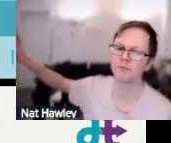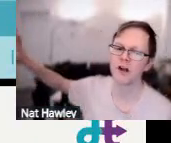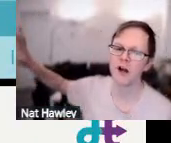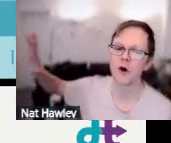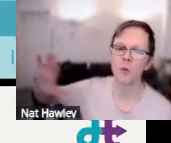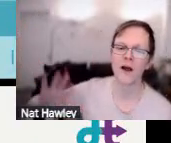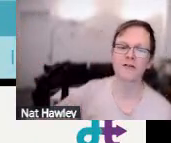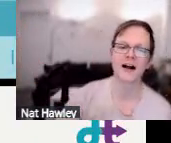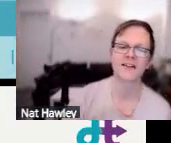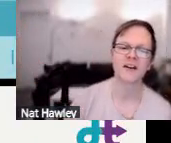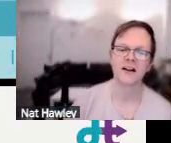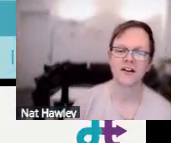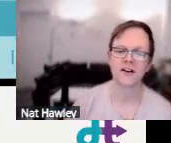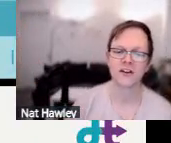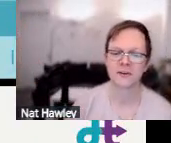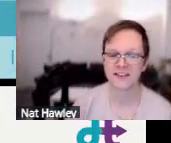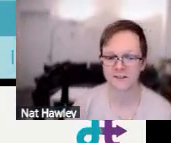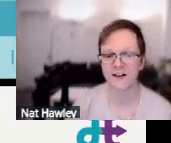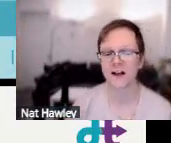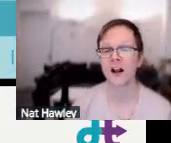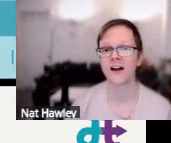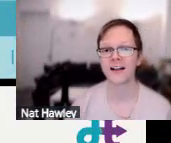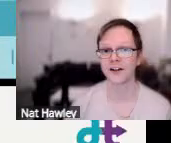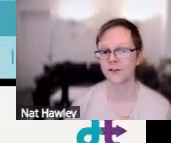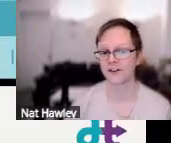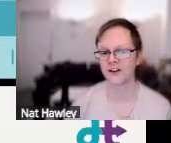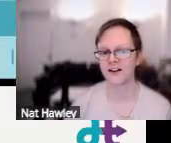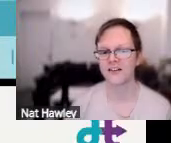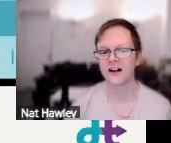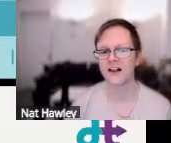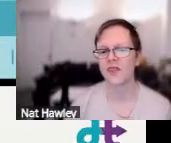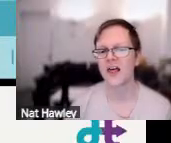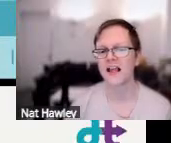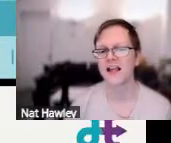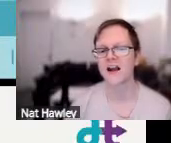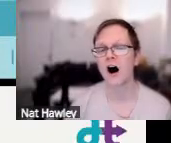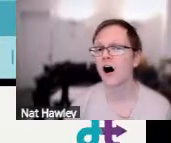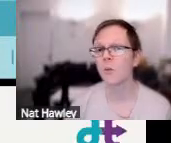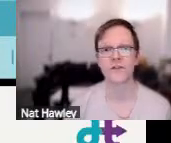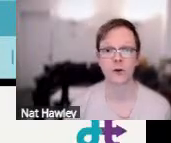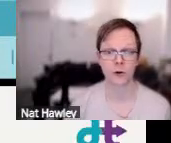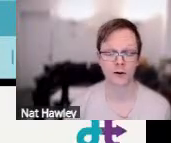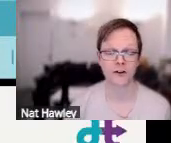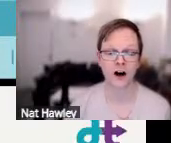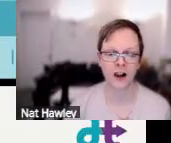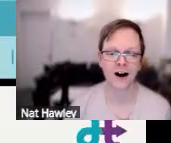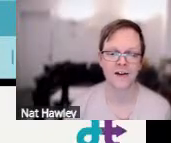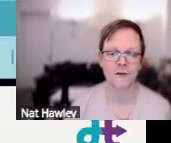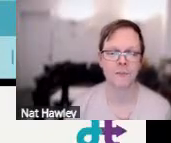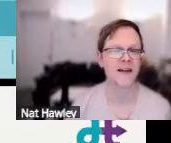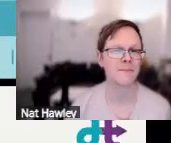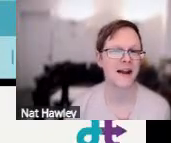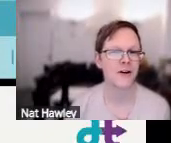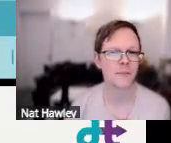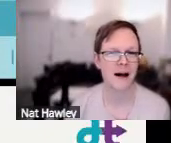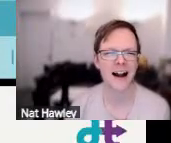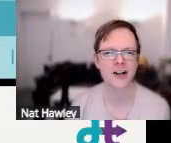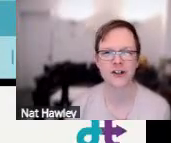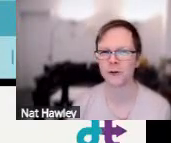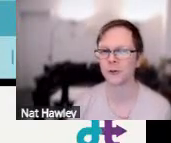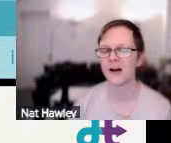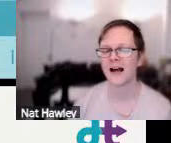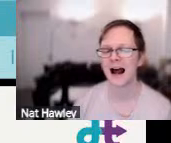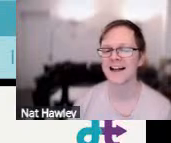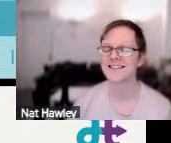situation. Whereas specific learning differences, they are with you your entire life, but they may not